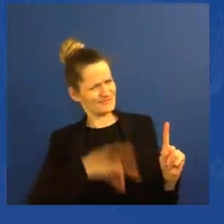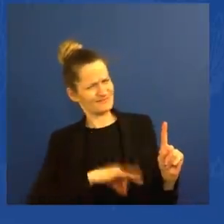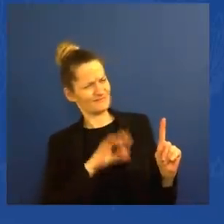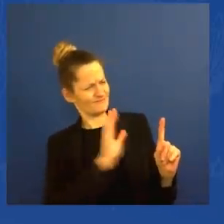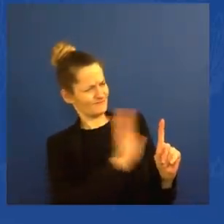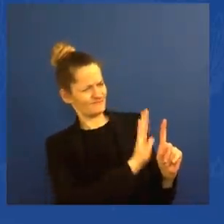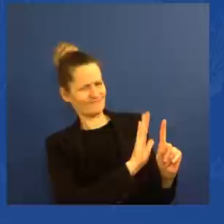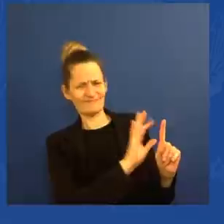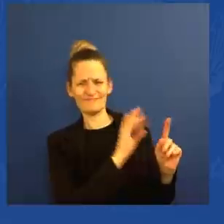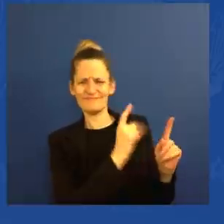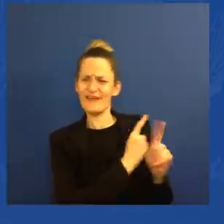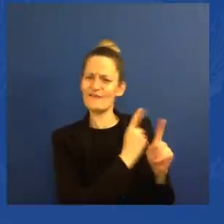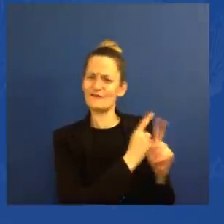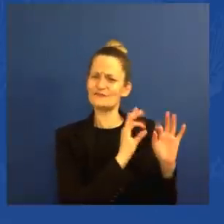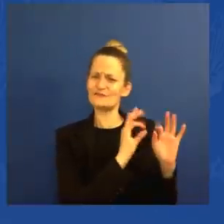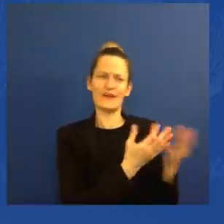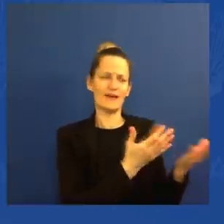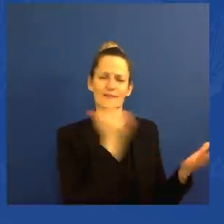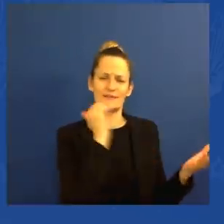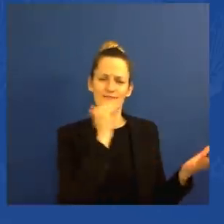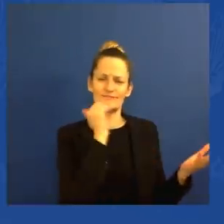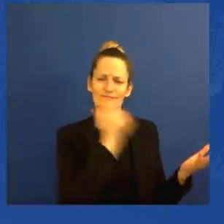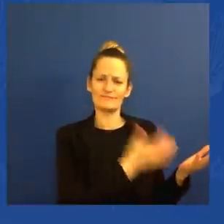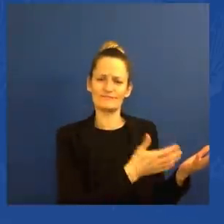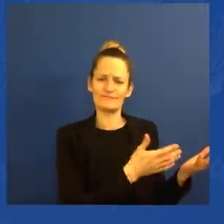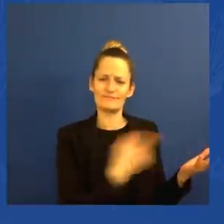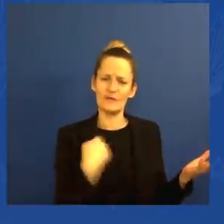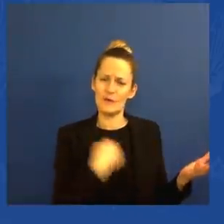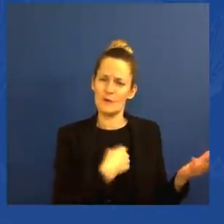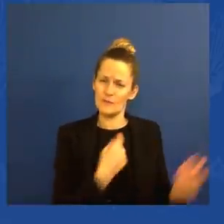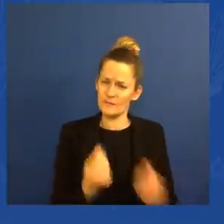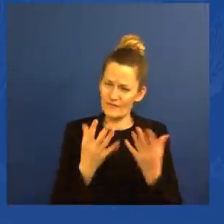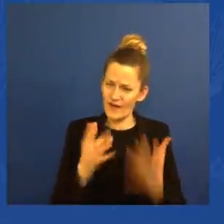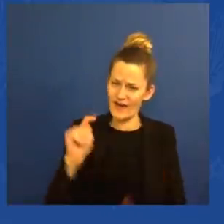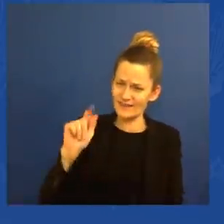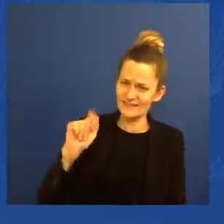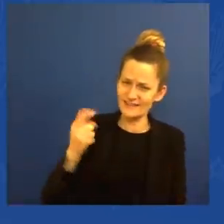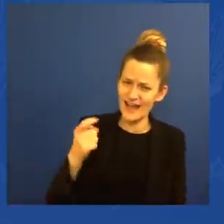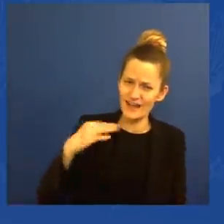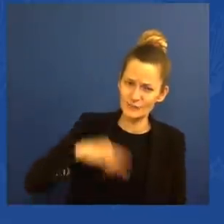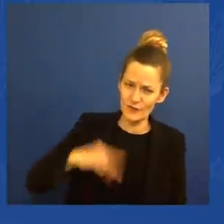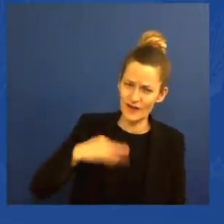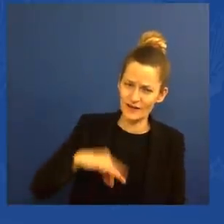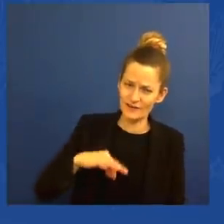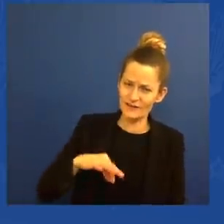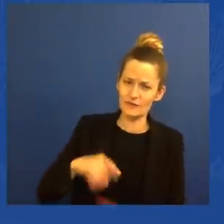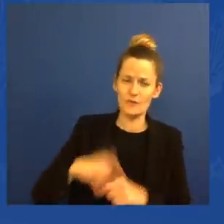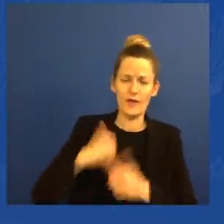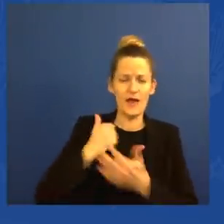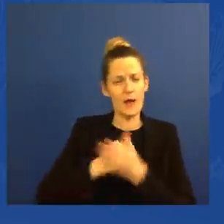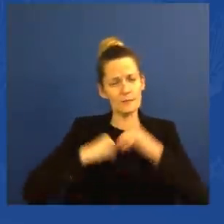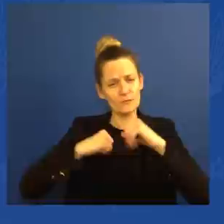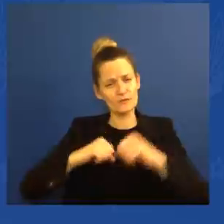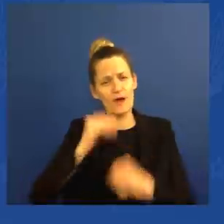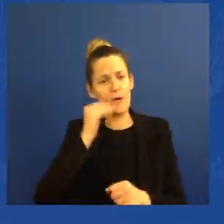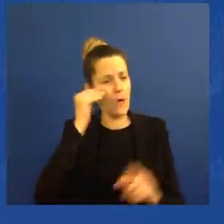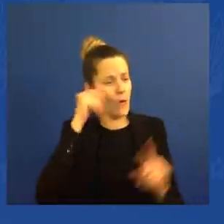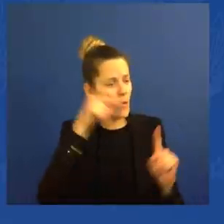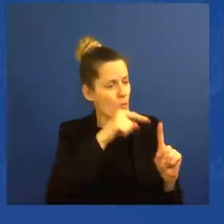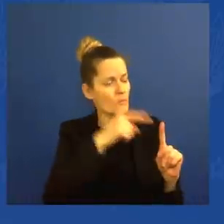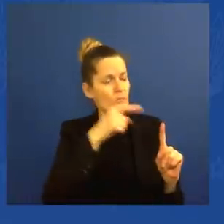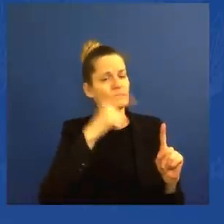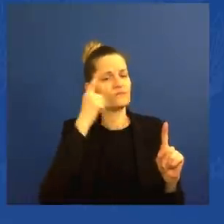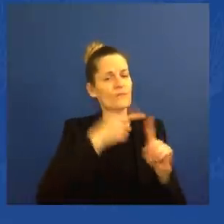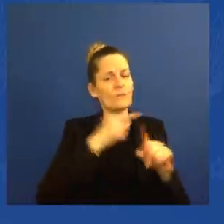winterize their homes, can save an average of $500 a month just by having doors that don't leak, windows that don't leak, and so